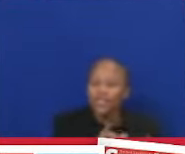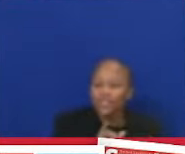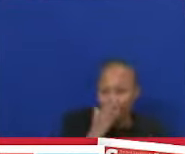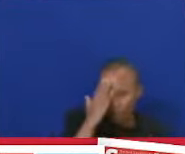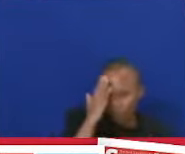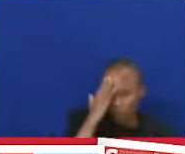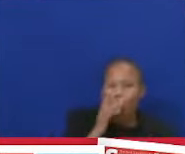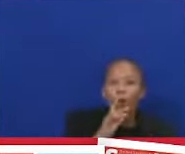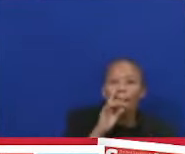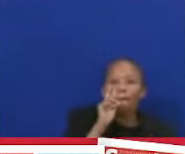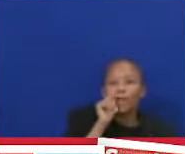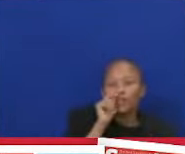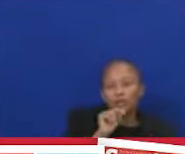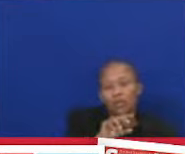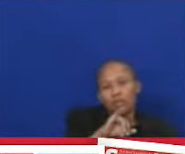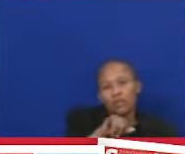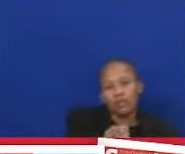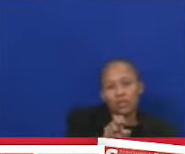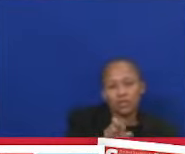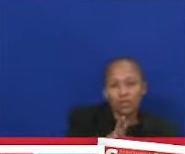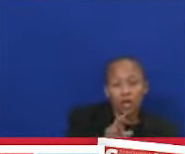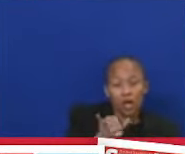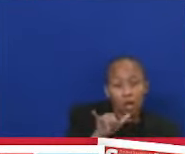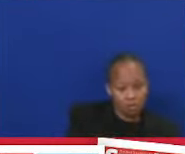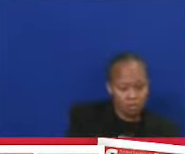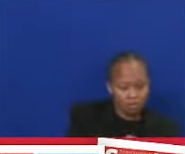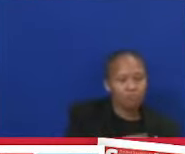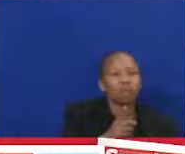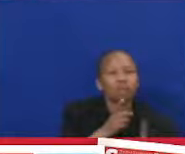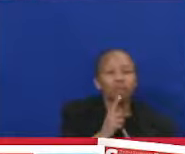that, yes, he knew Mr. Bushuha,